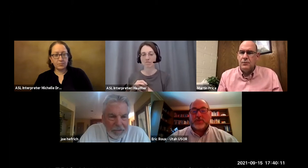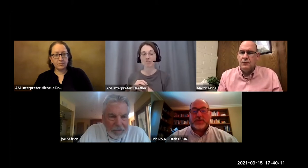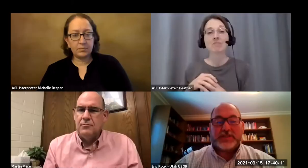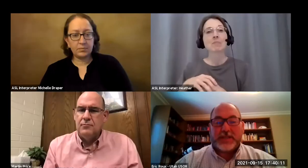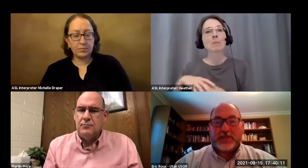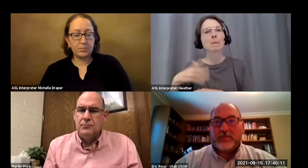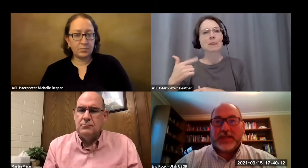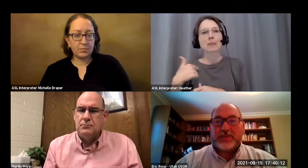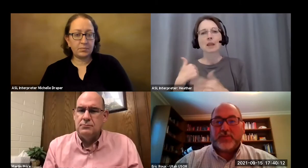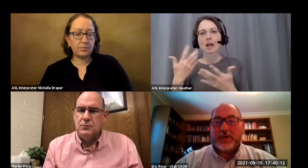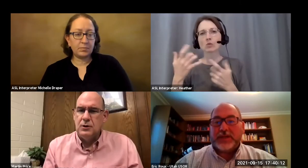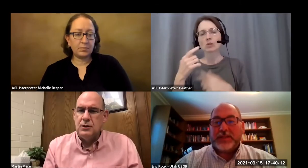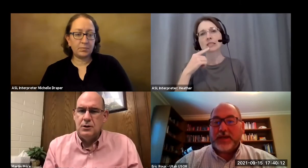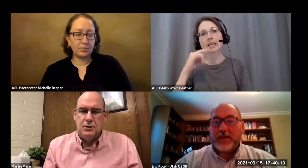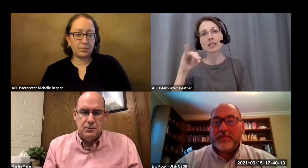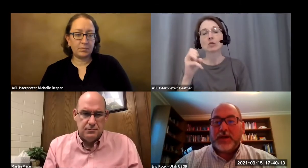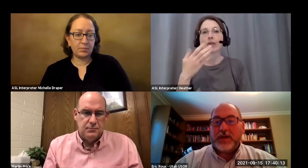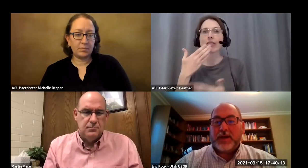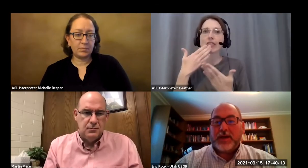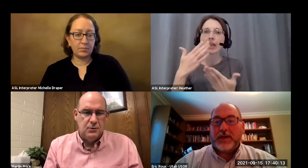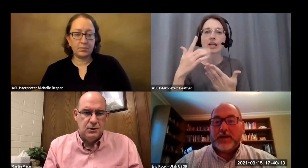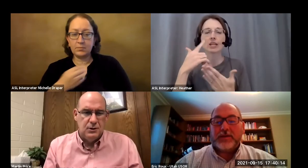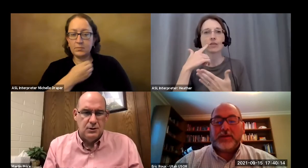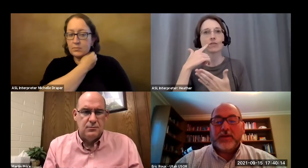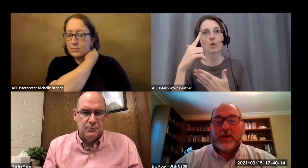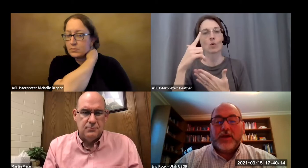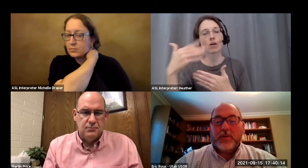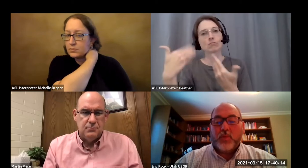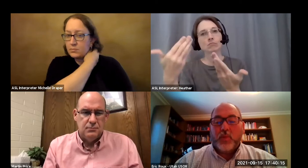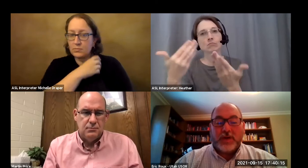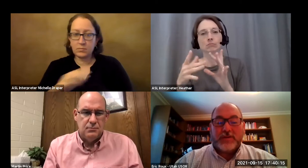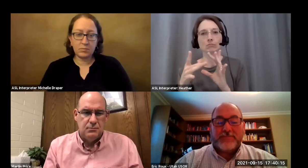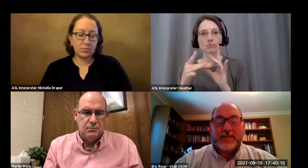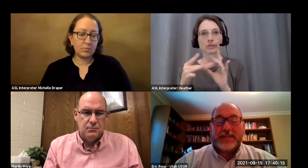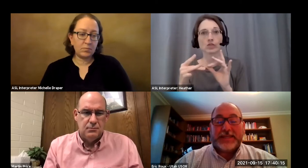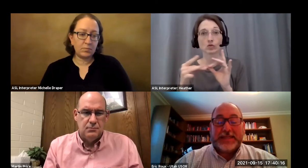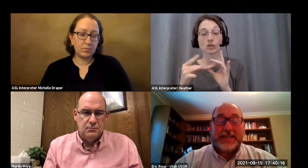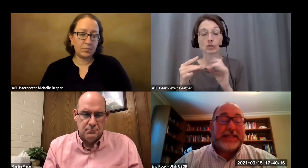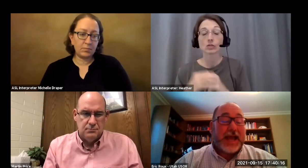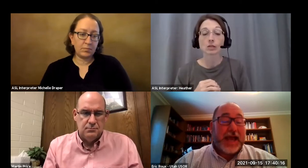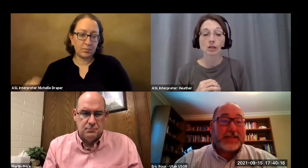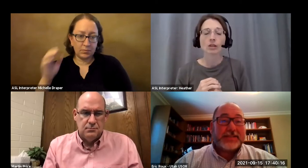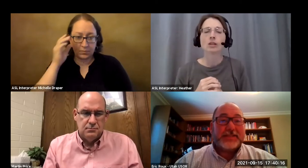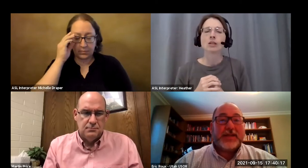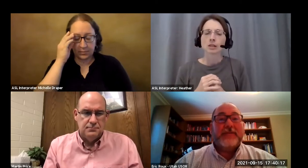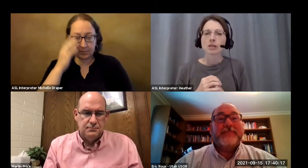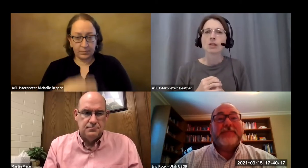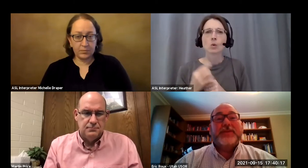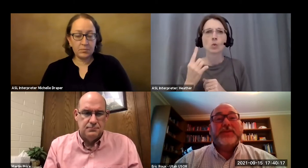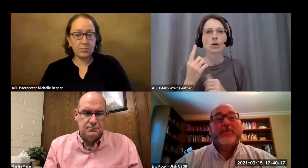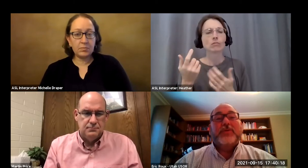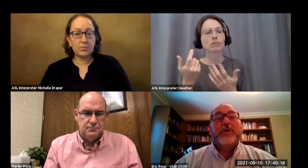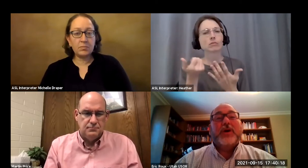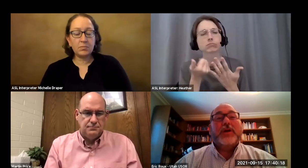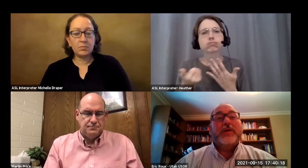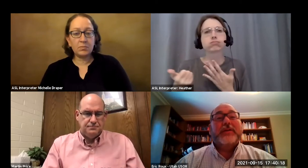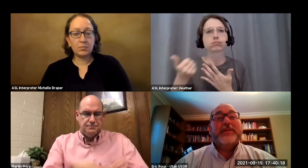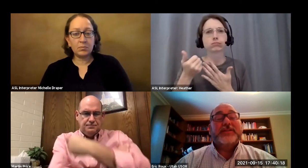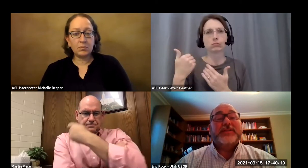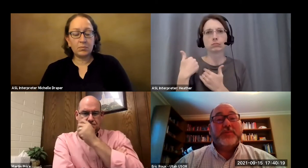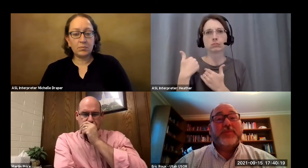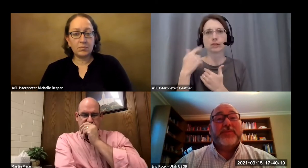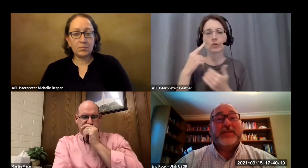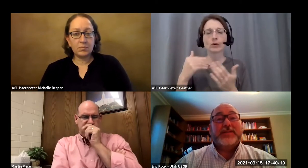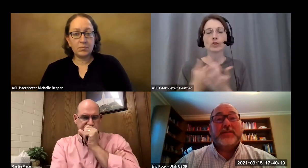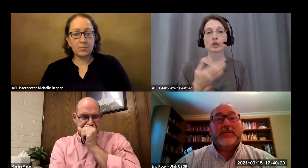I just want to say, Joe, thanks for bringing that up. One of the key tasks of the new hard of